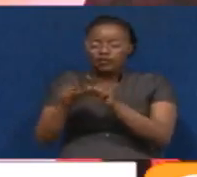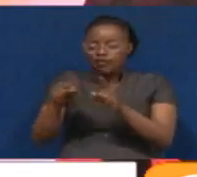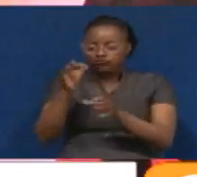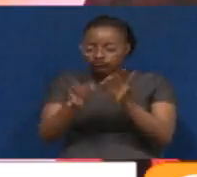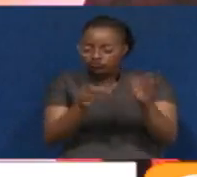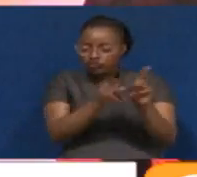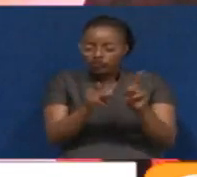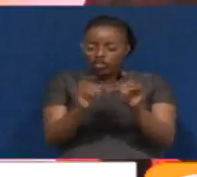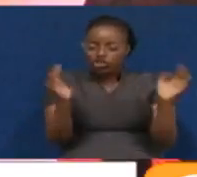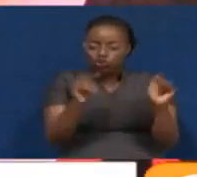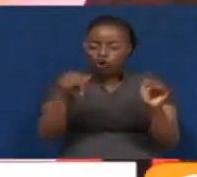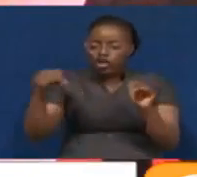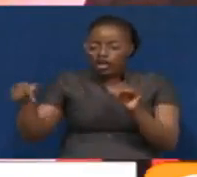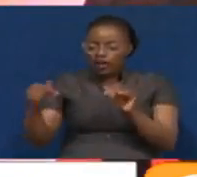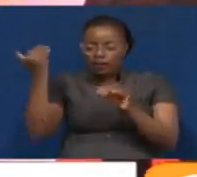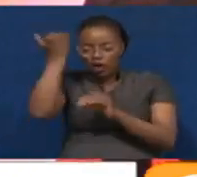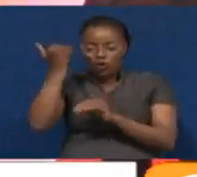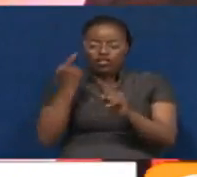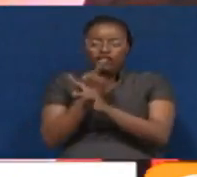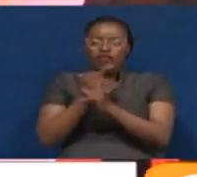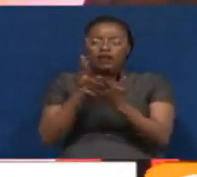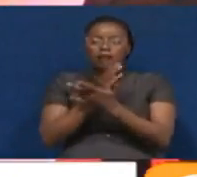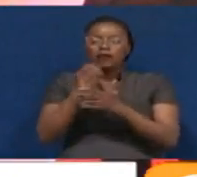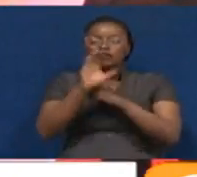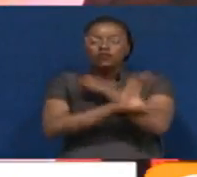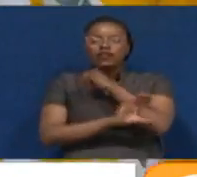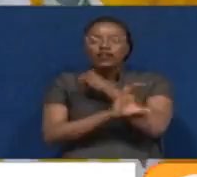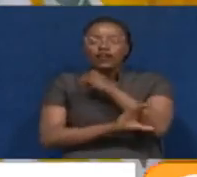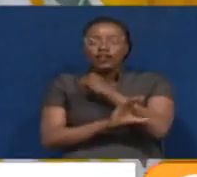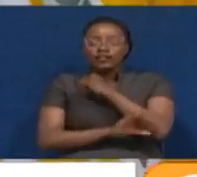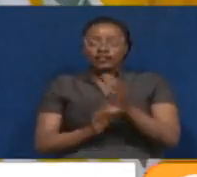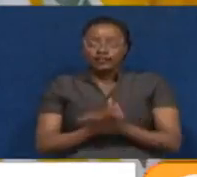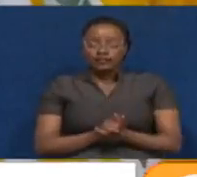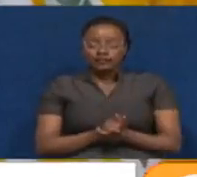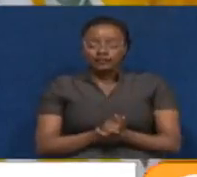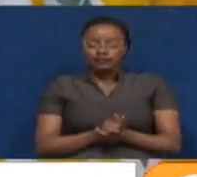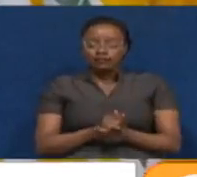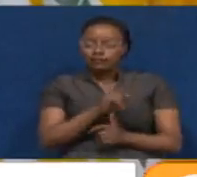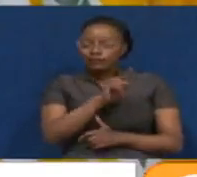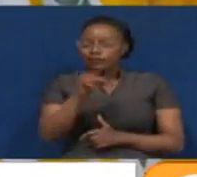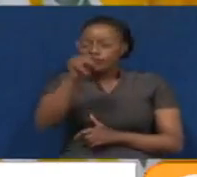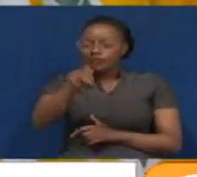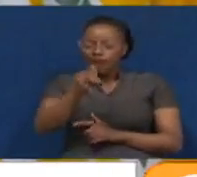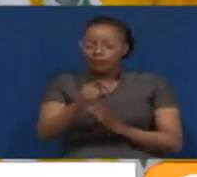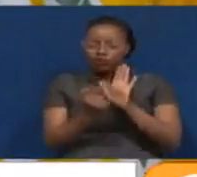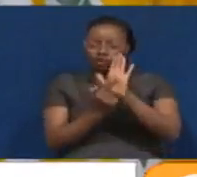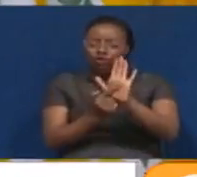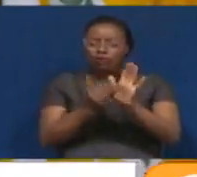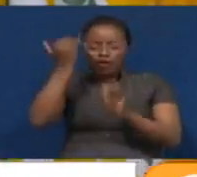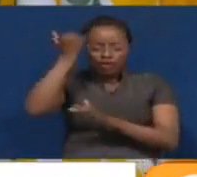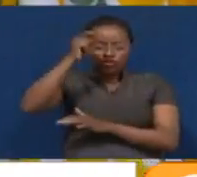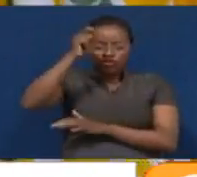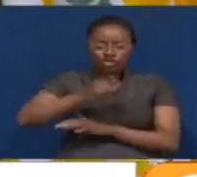adjudicators in small claim courts across the country. You shouldn't endeavor to portray